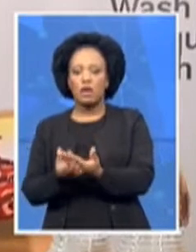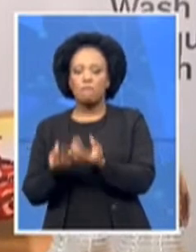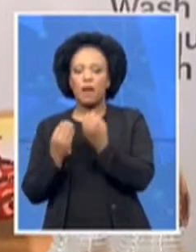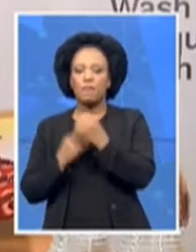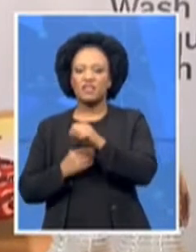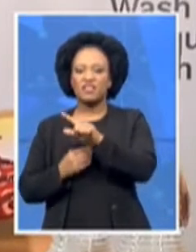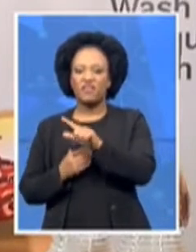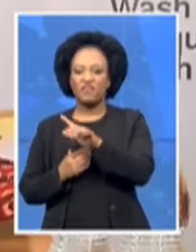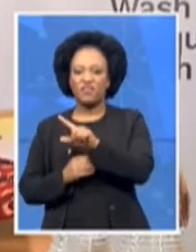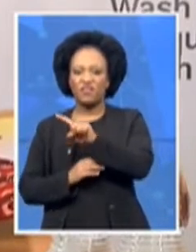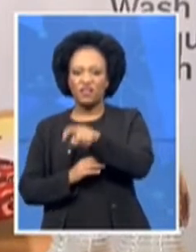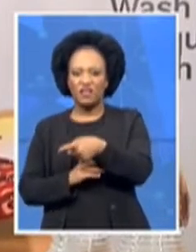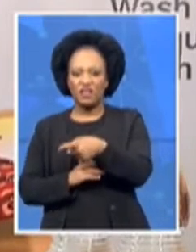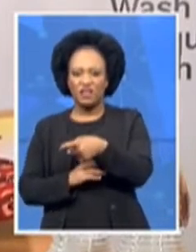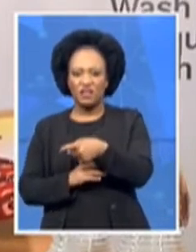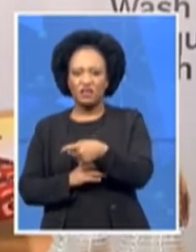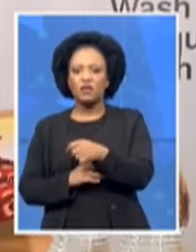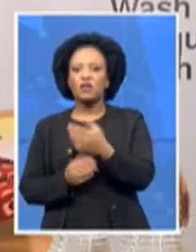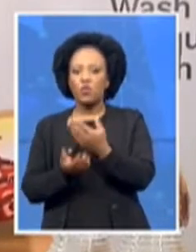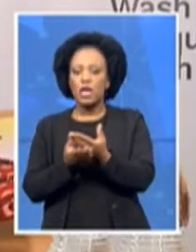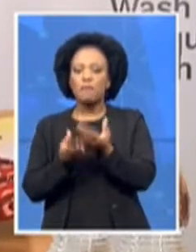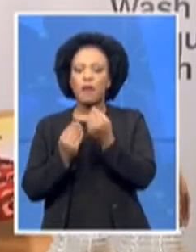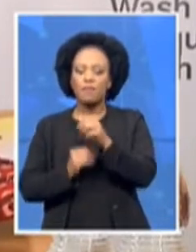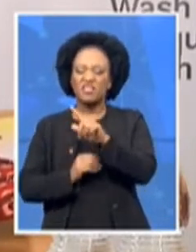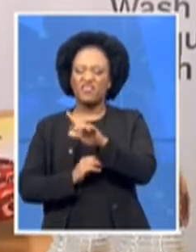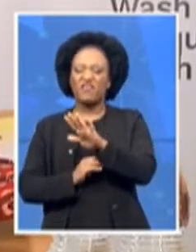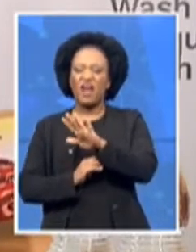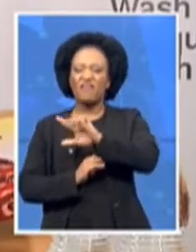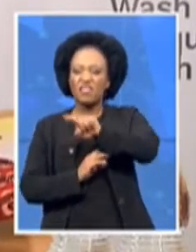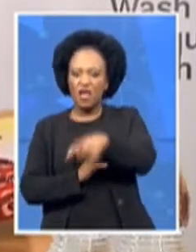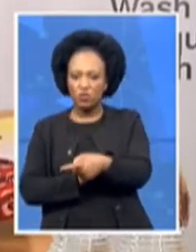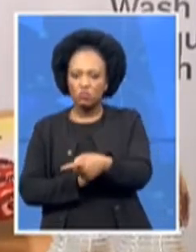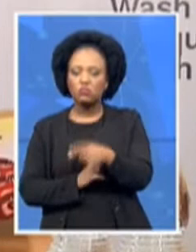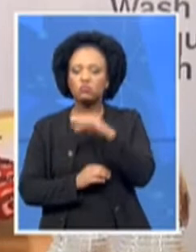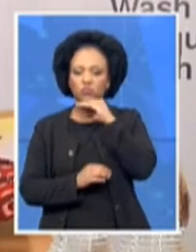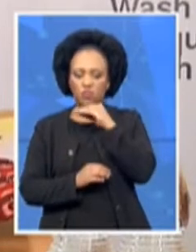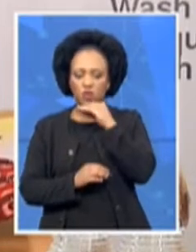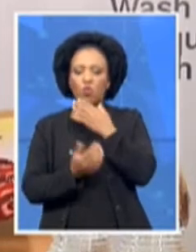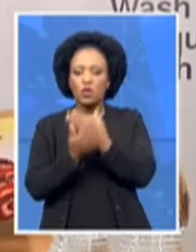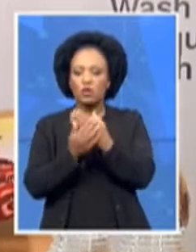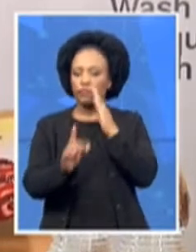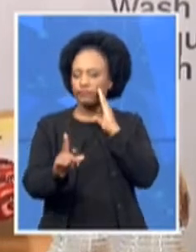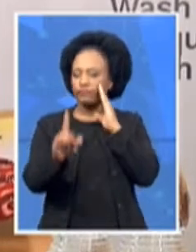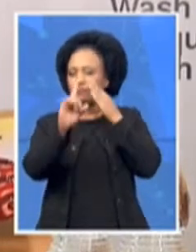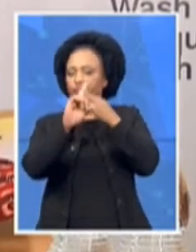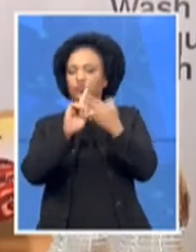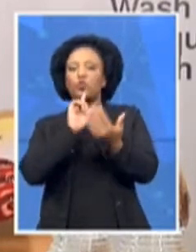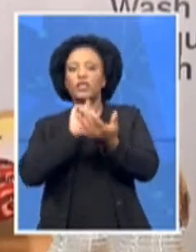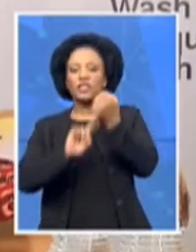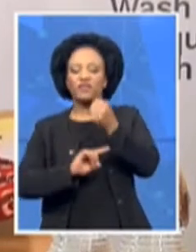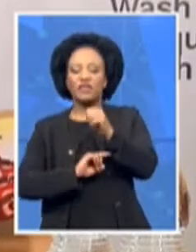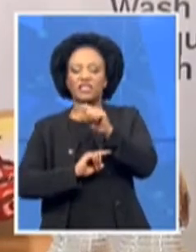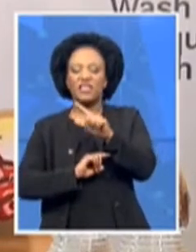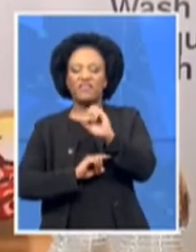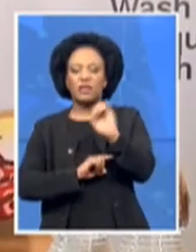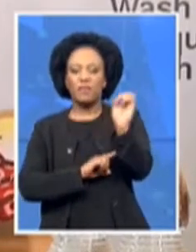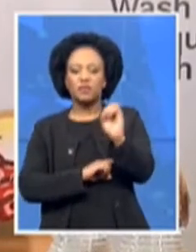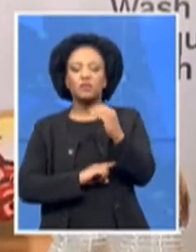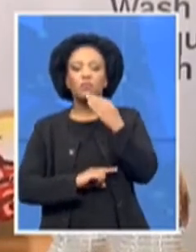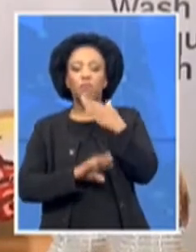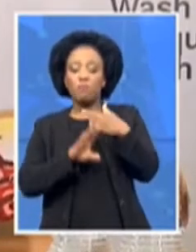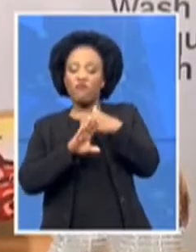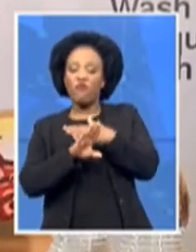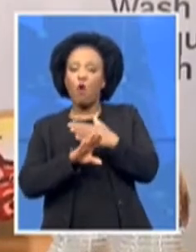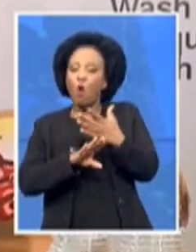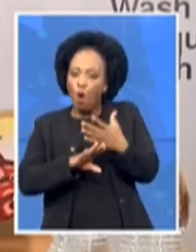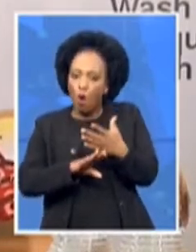75,000, we are definitely going to achieve our goal of 70% by December. That's how we have calculated. We will